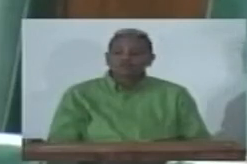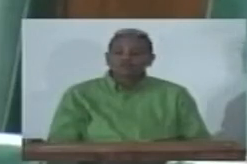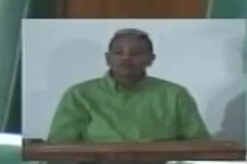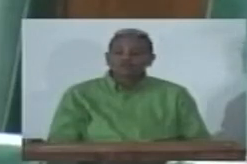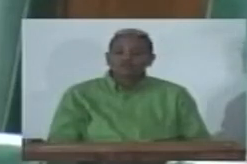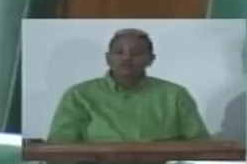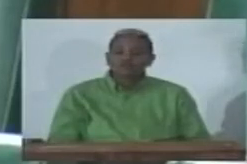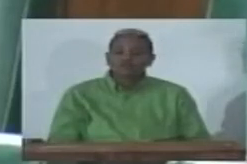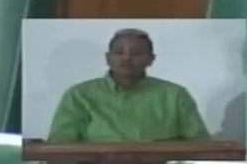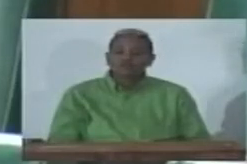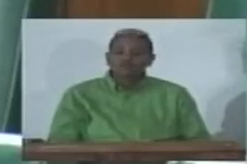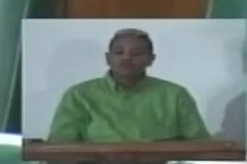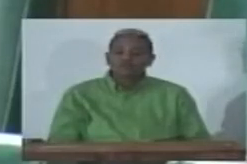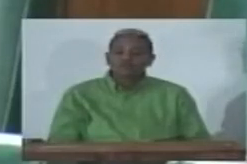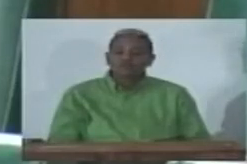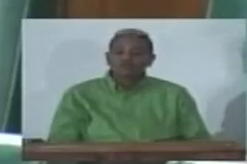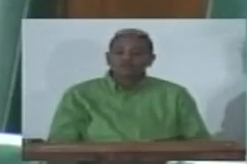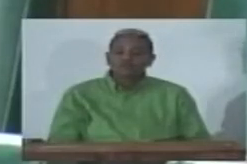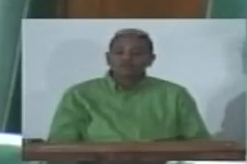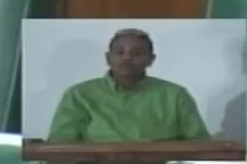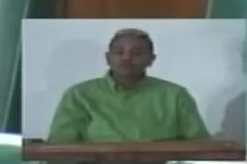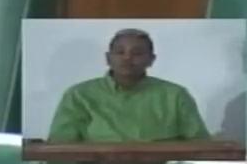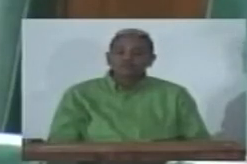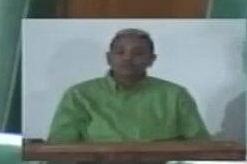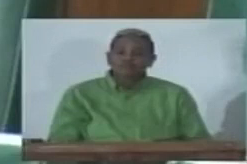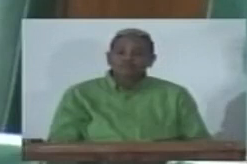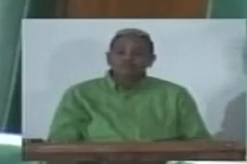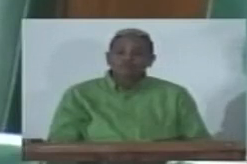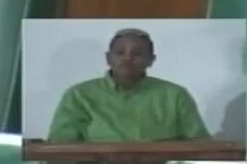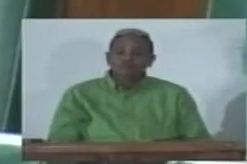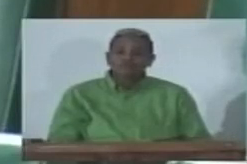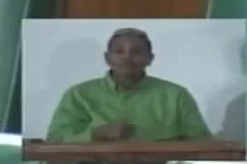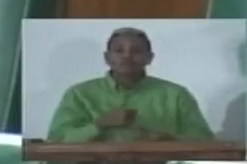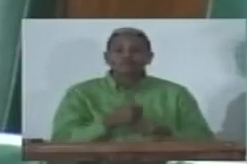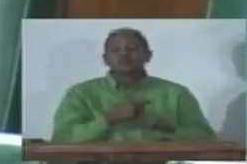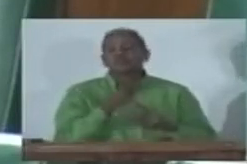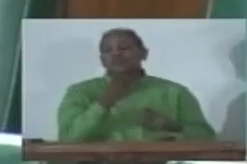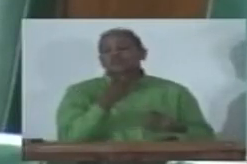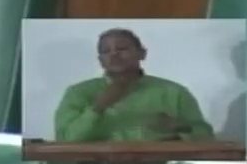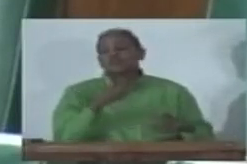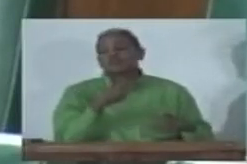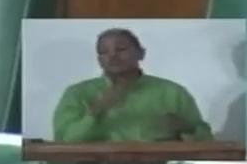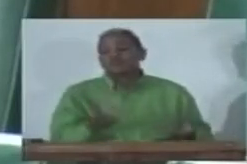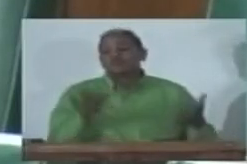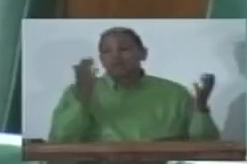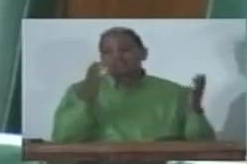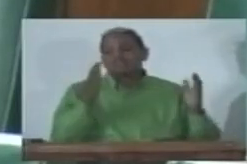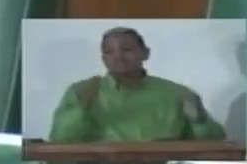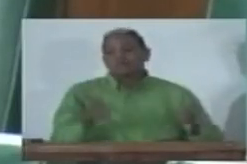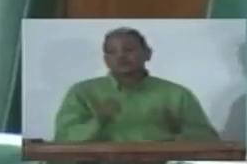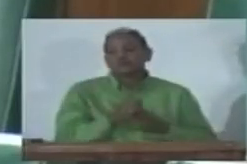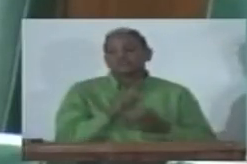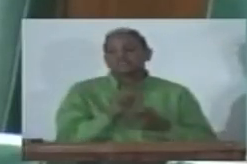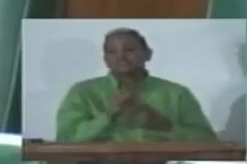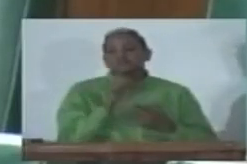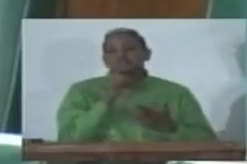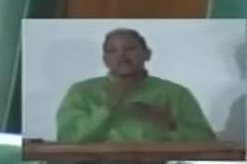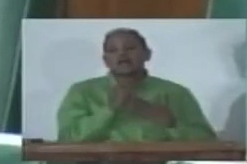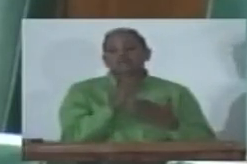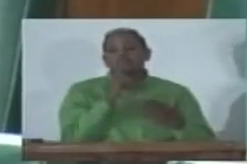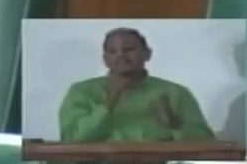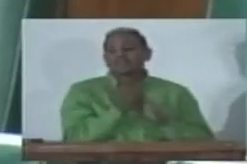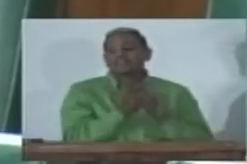the government of Jamaica, sir, recognizes the rights of persons with disabilities to have legitimate